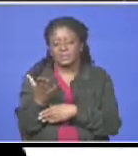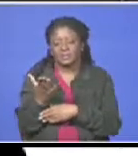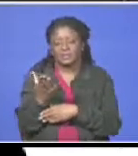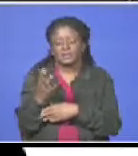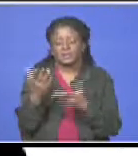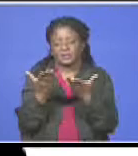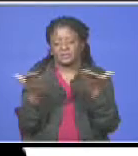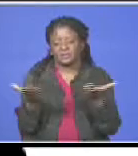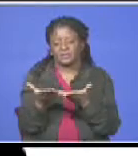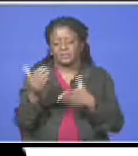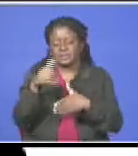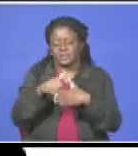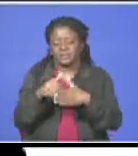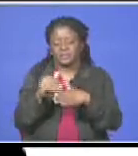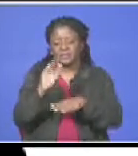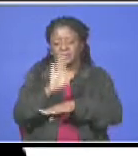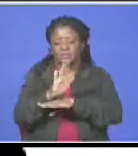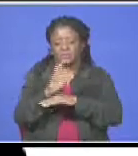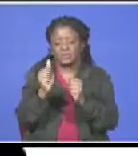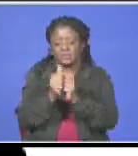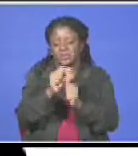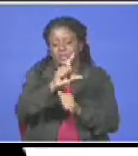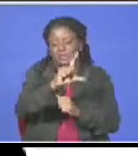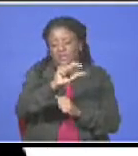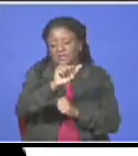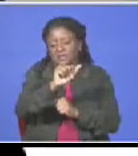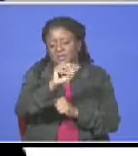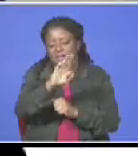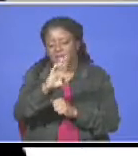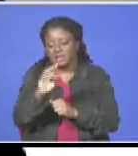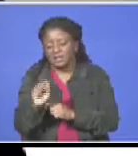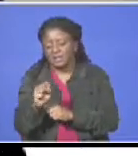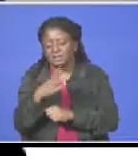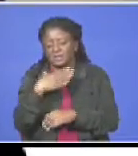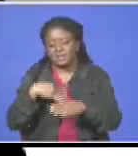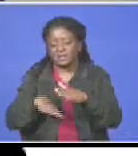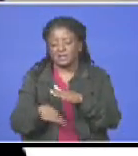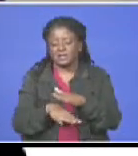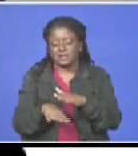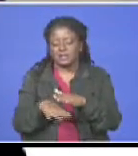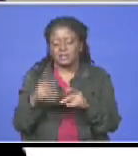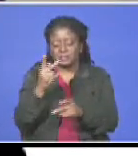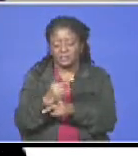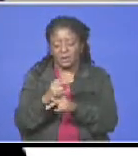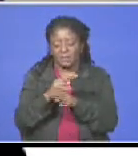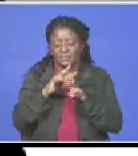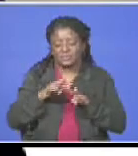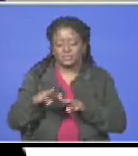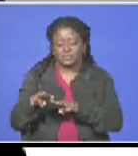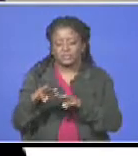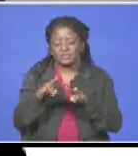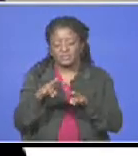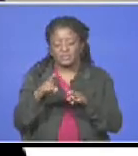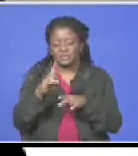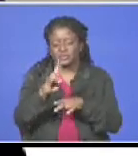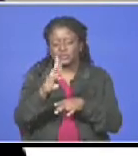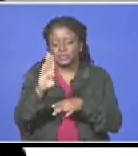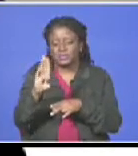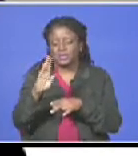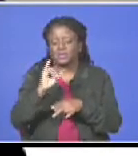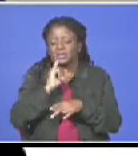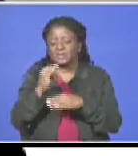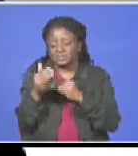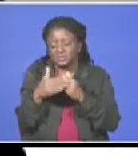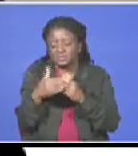going to be available at evenings with their labs and so on under proper supervision, of course. UB is almost online right now in number of courses